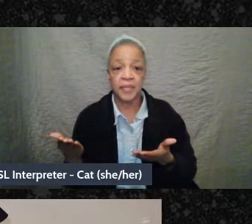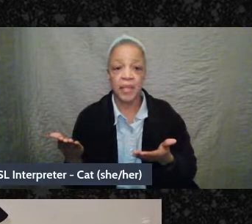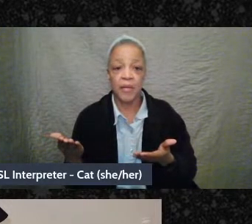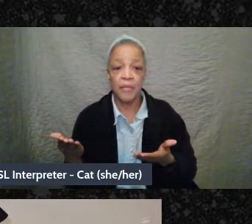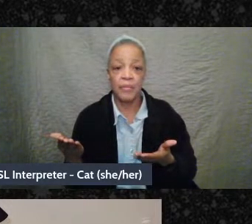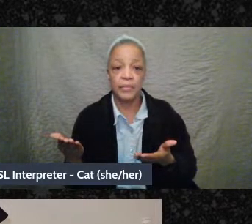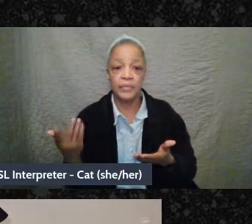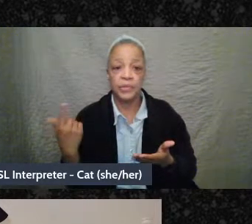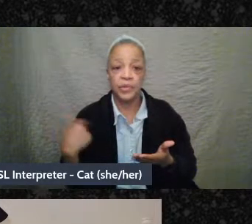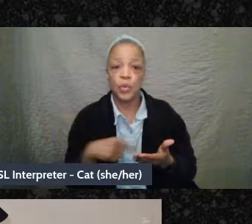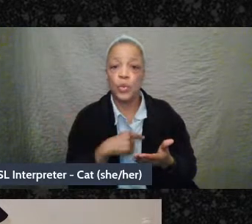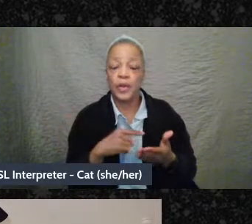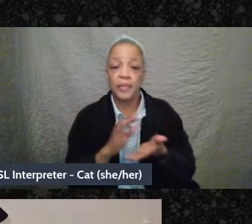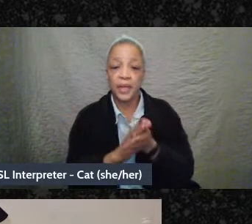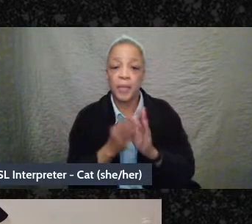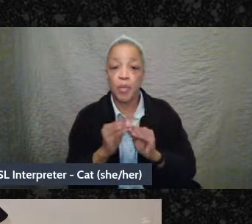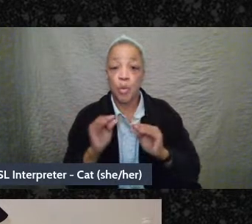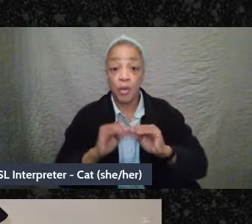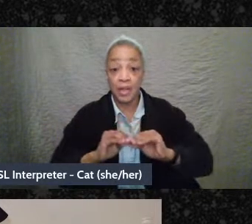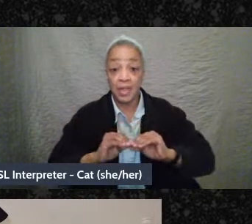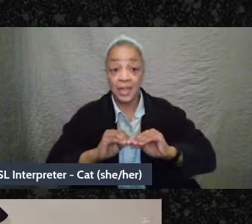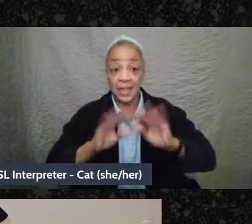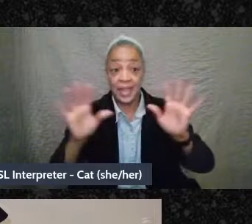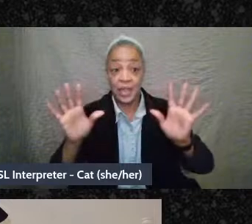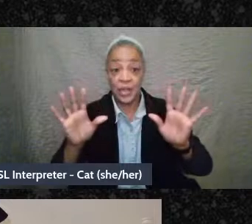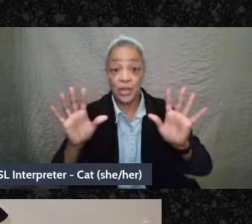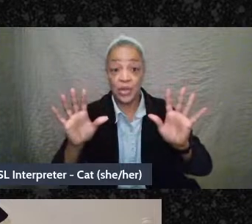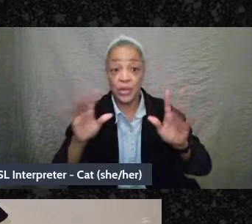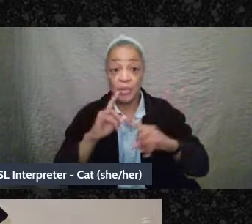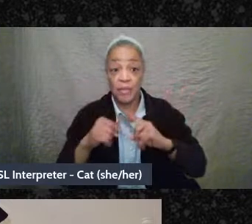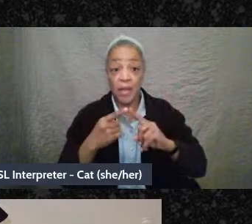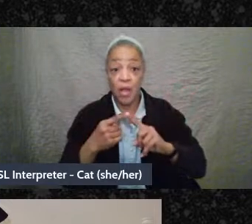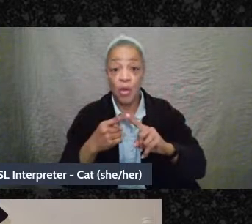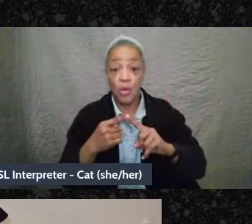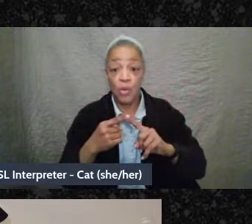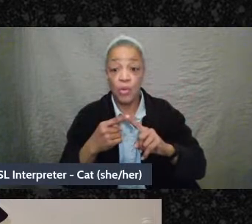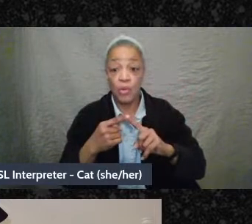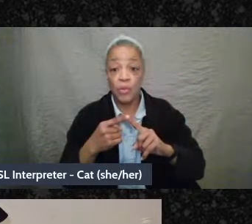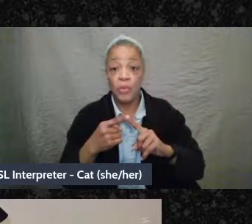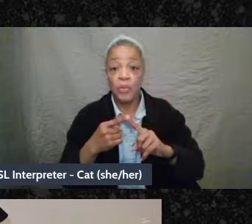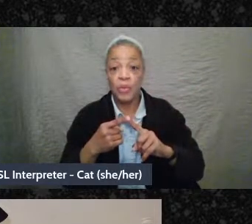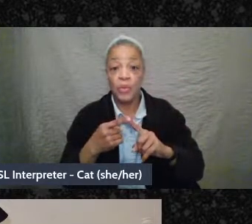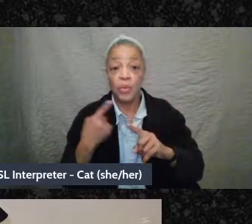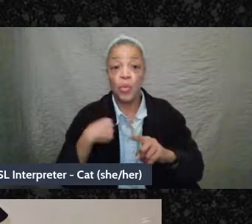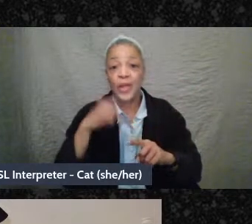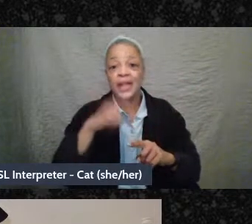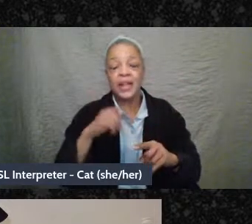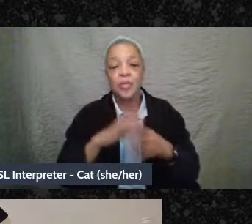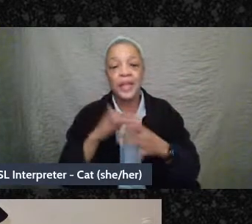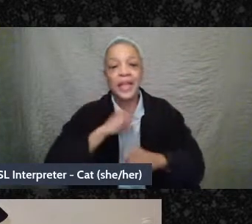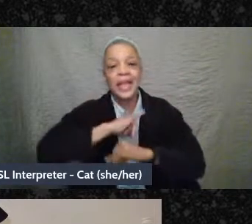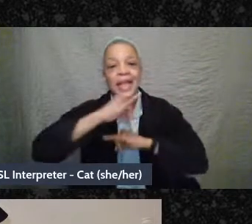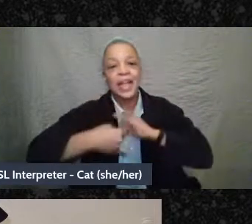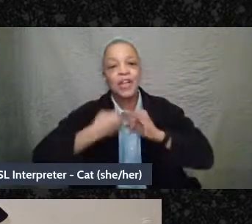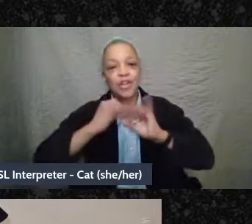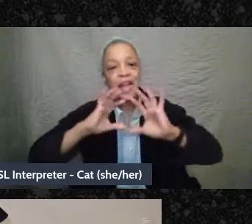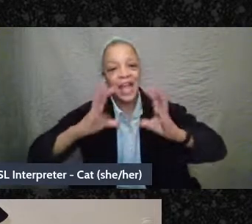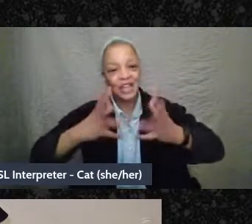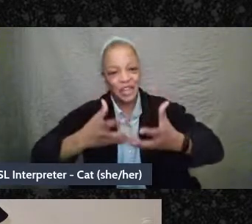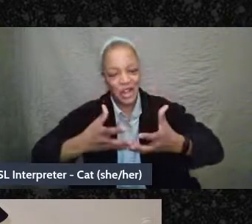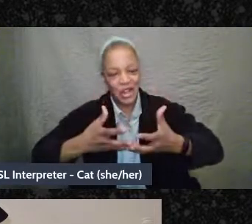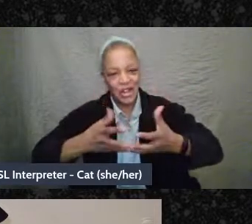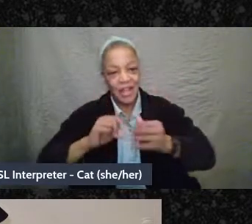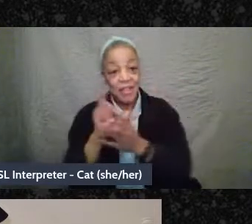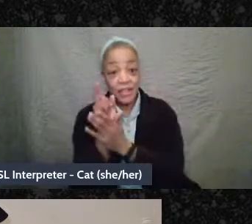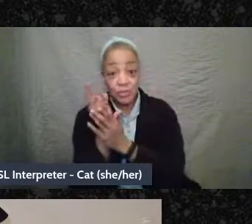we're getting clearer, I think, at least in some sectors, about the fact that we need to be internationalists. And I think this moment makes it